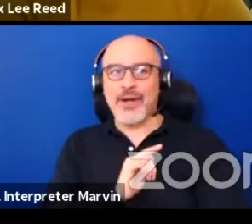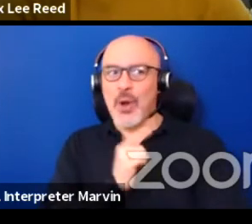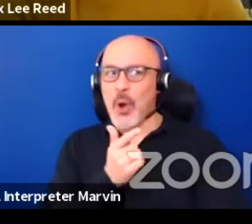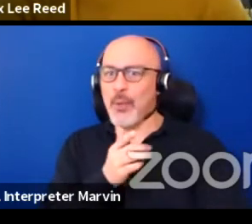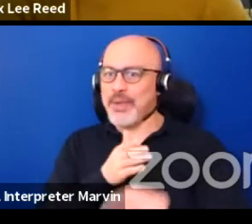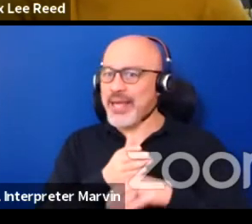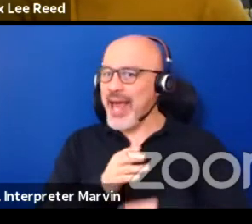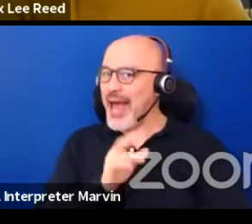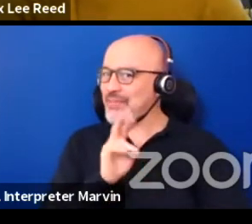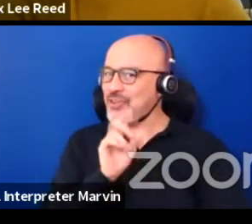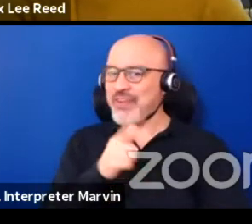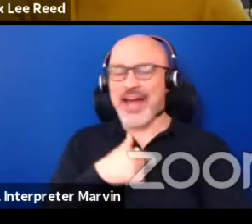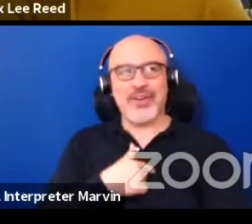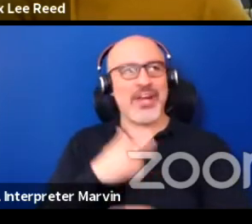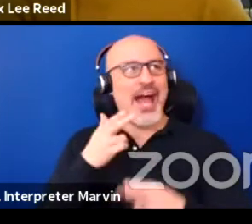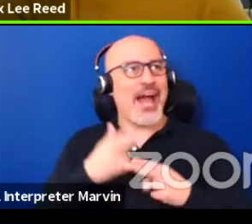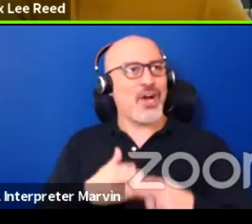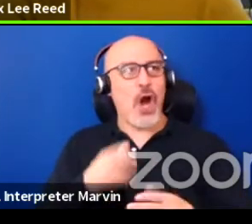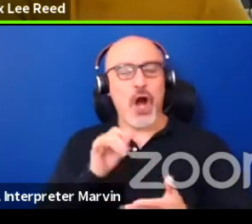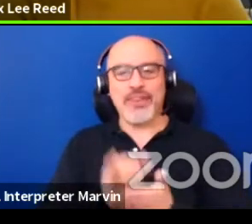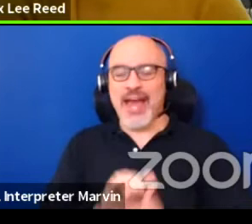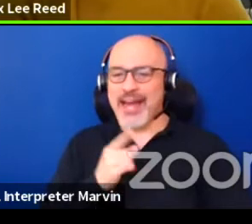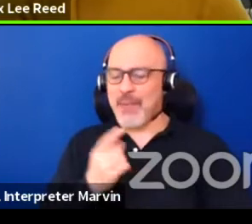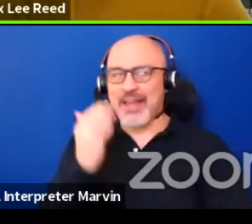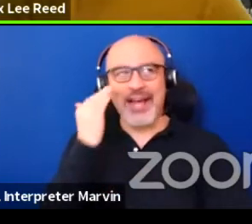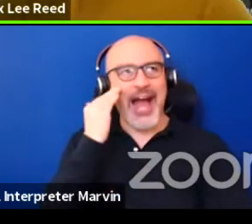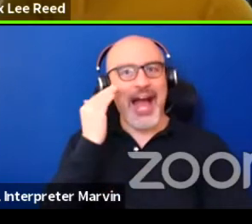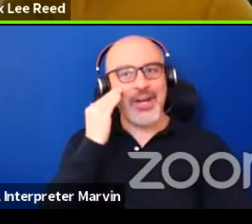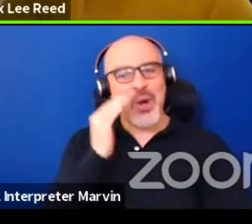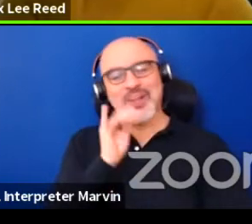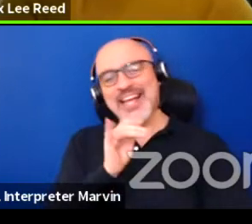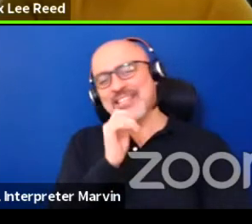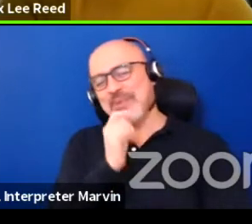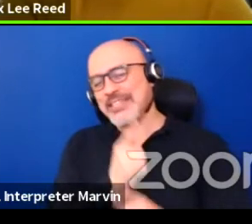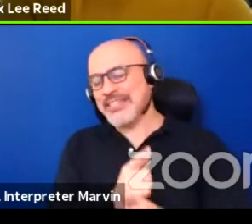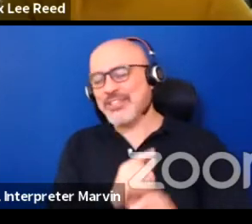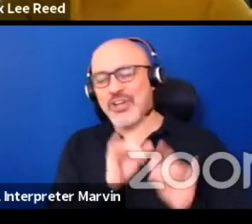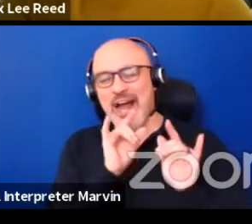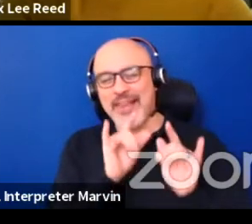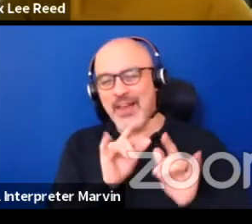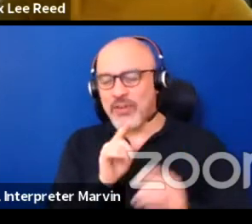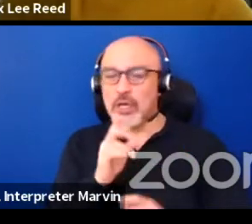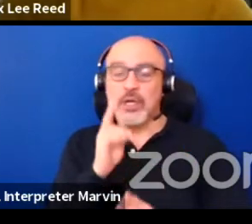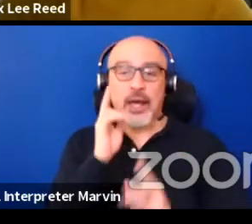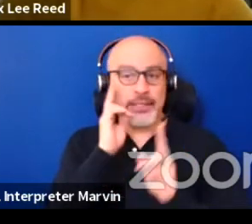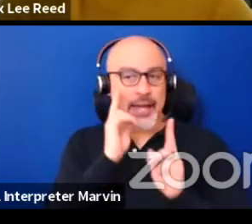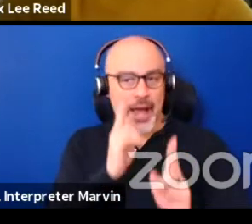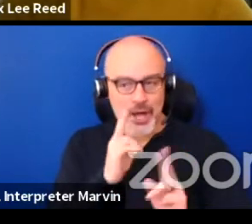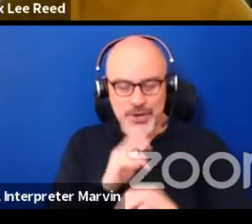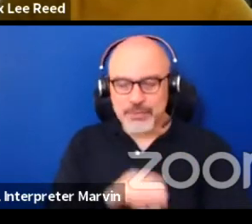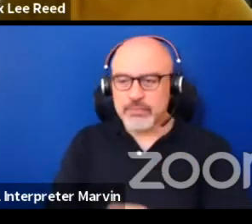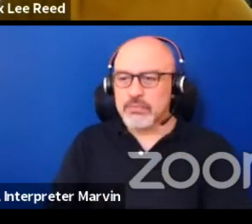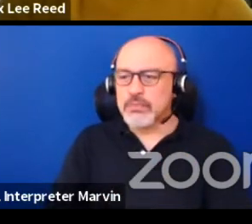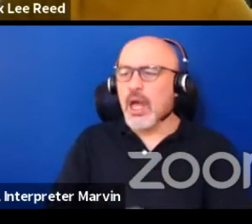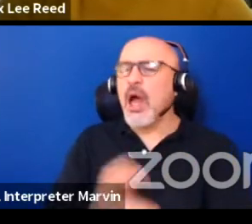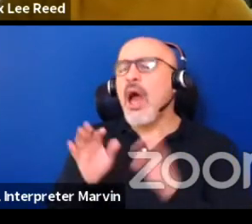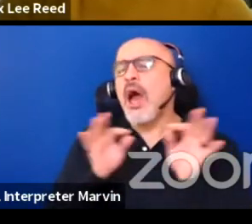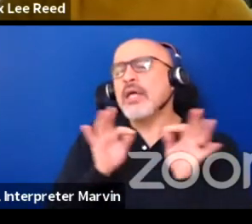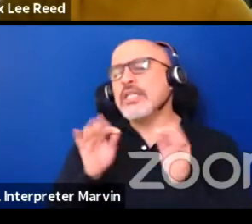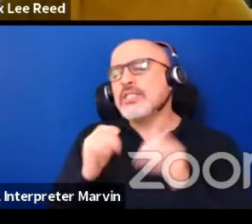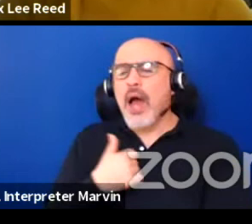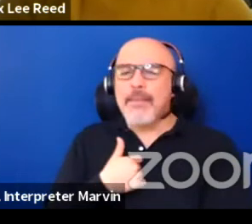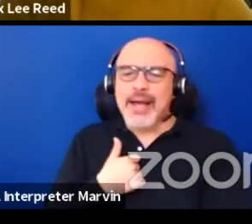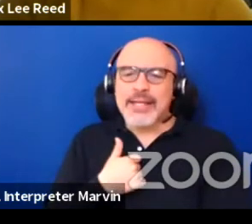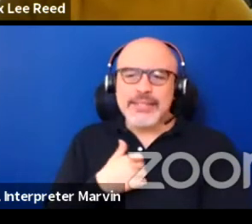I called it too. I knew it. But that's my sister and I love her, so it's an honor. I would describe